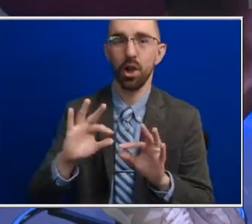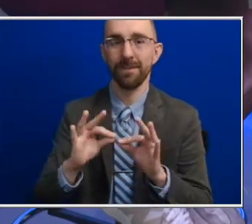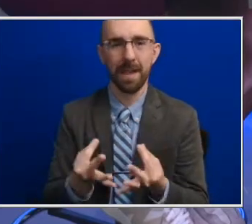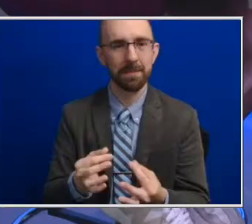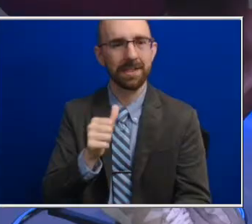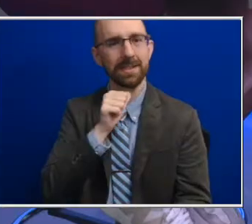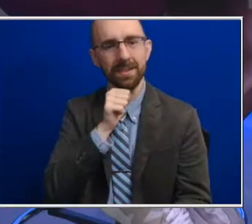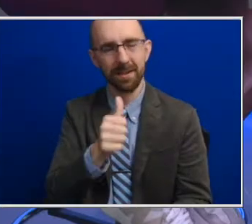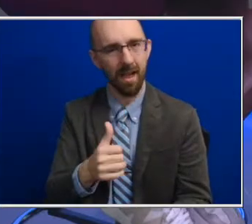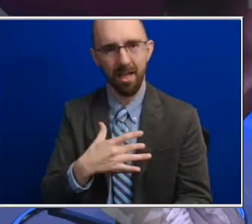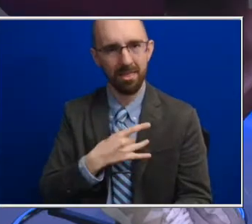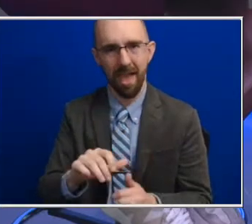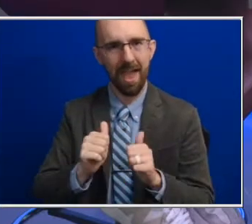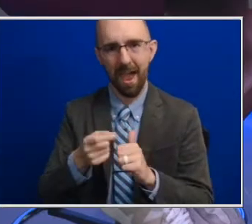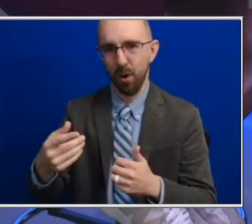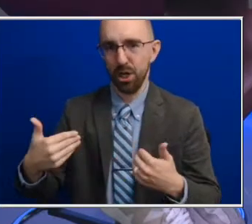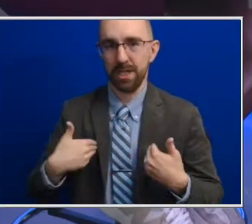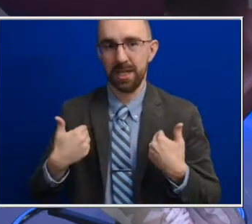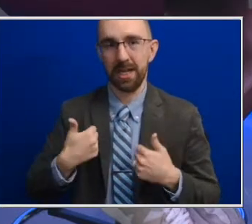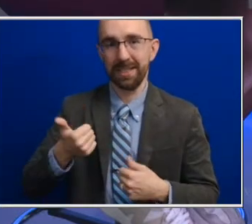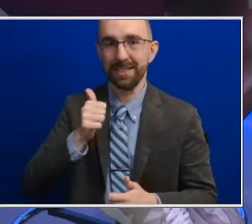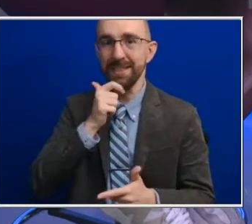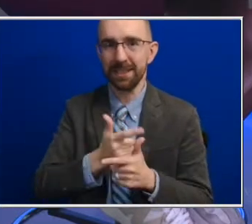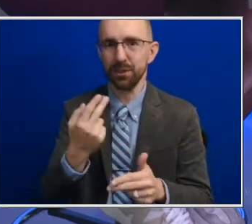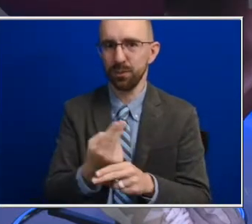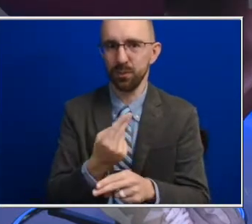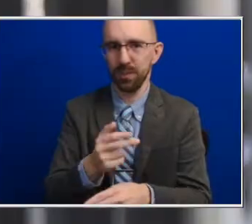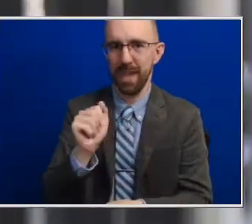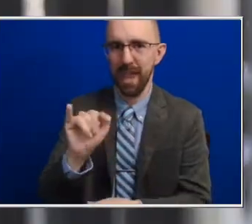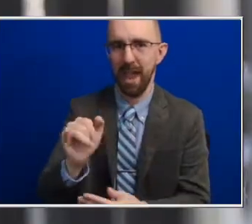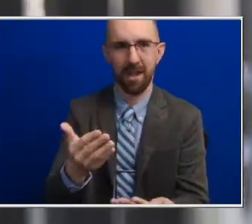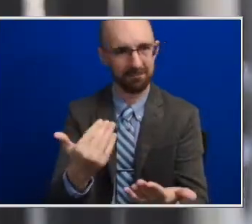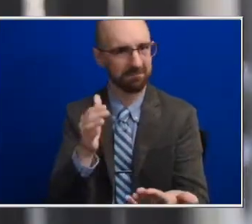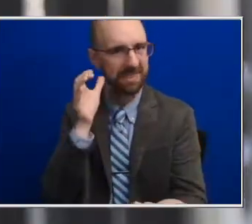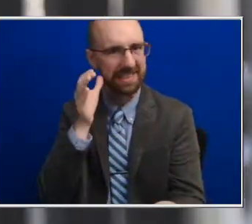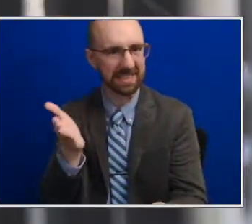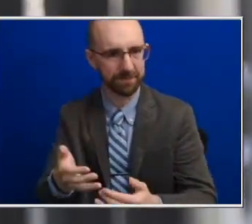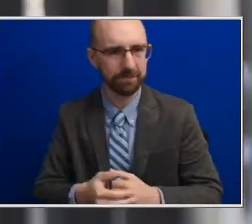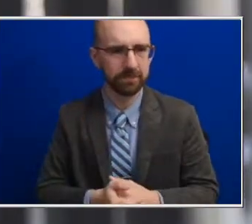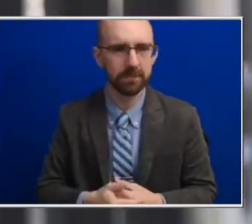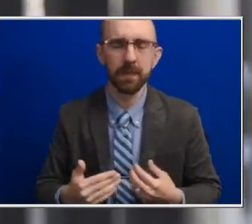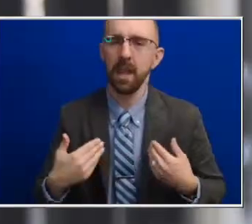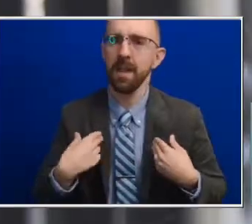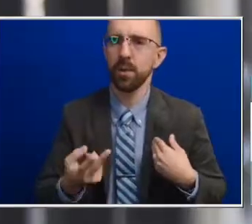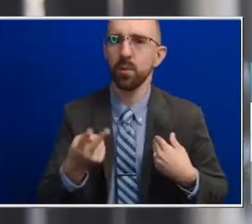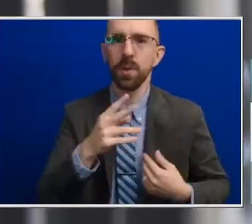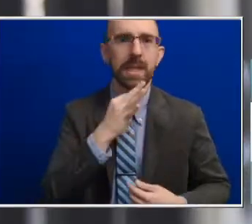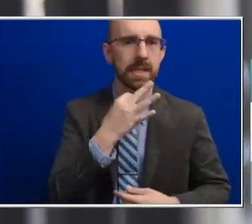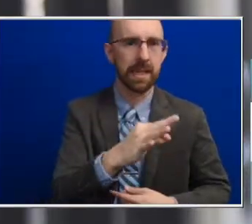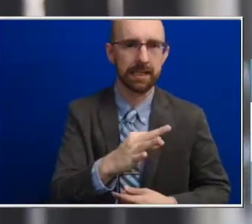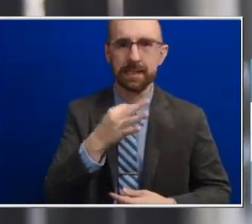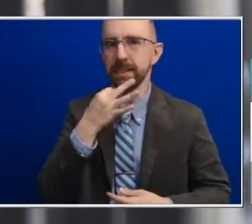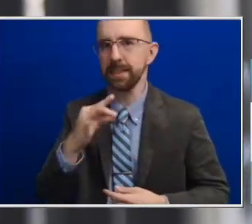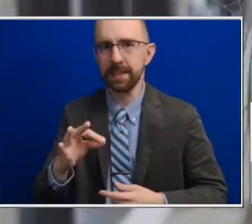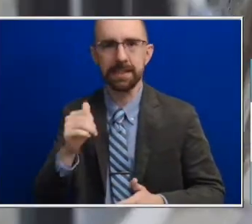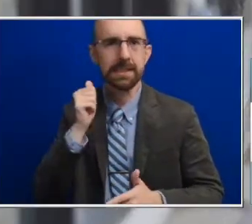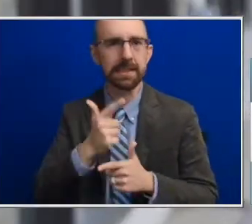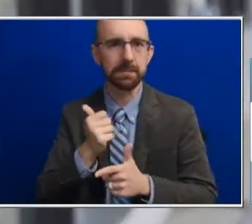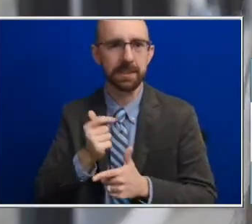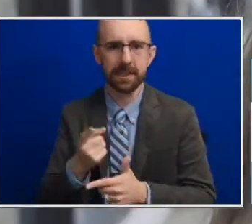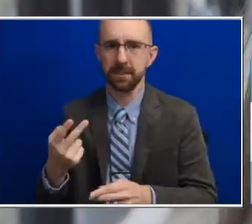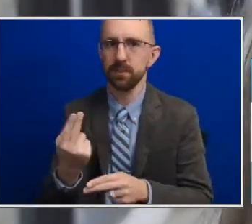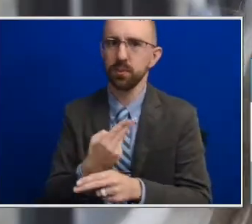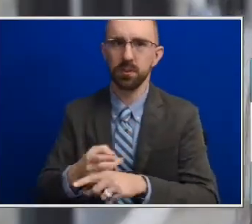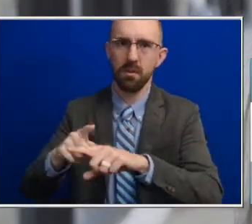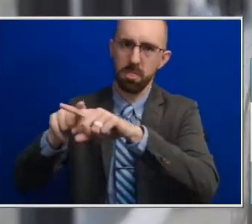like how her youngest sister was using AI. Take a listen. I have 2 19-year-old siblings and they use it a lot. And my